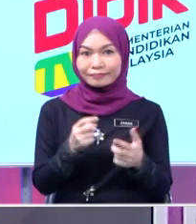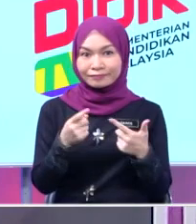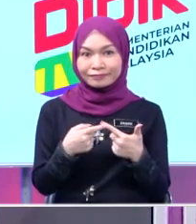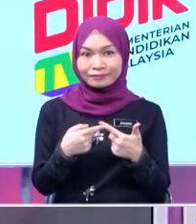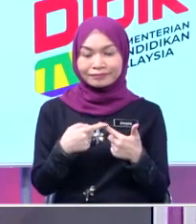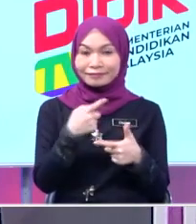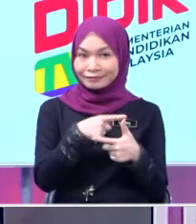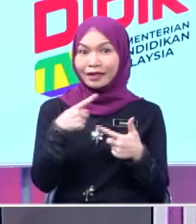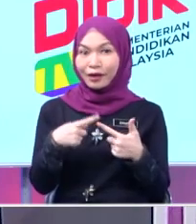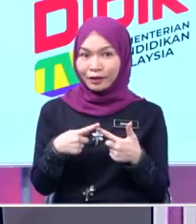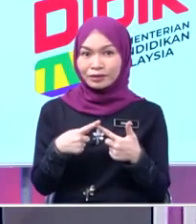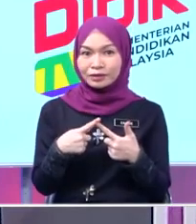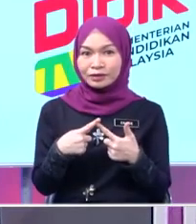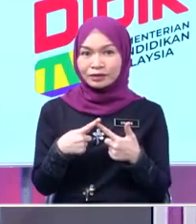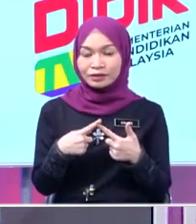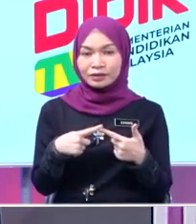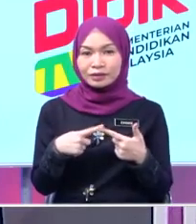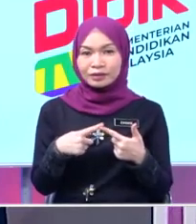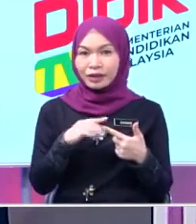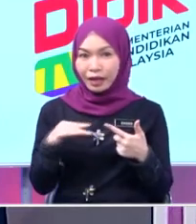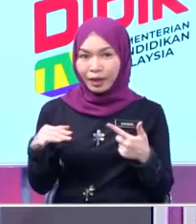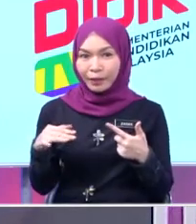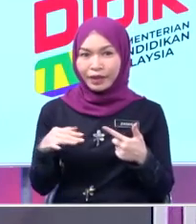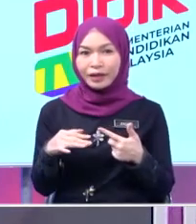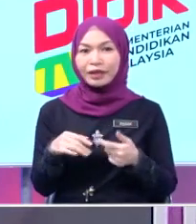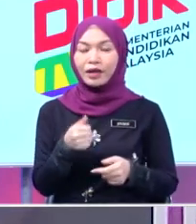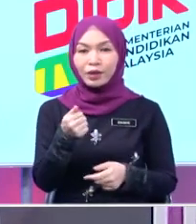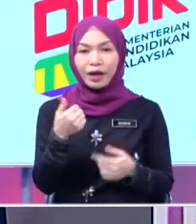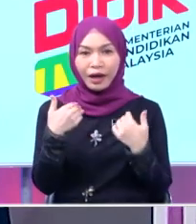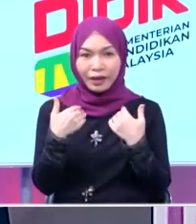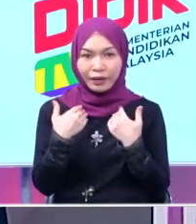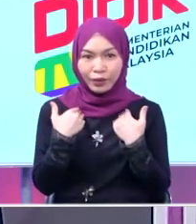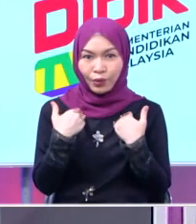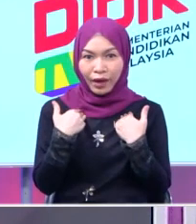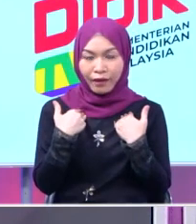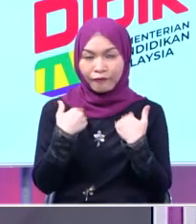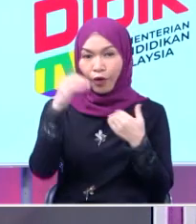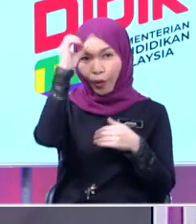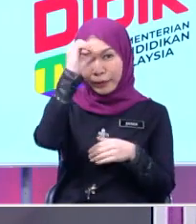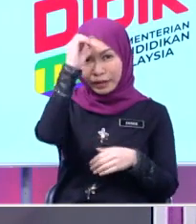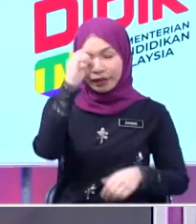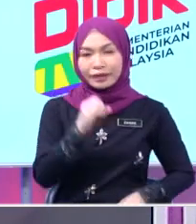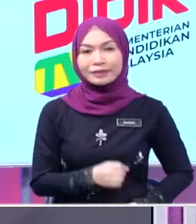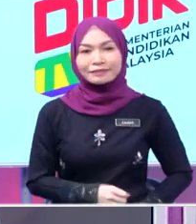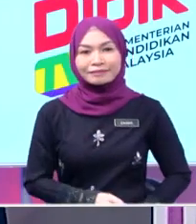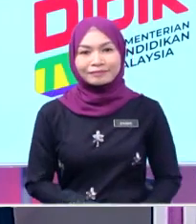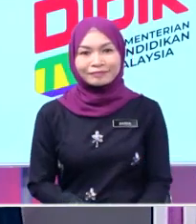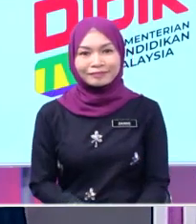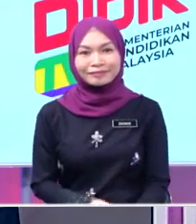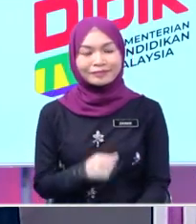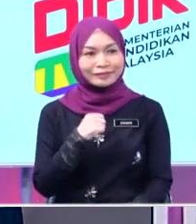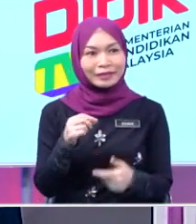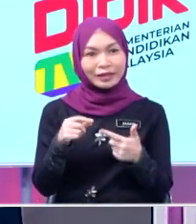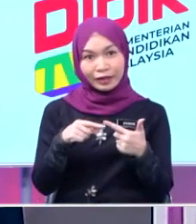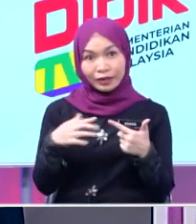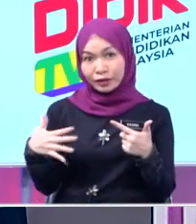A, for example, I think that this is wrong, da da da da. And for B, I think that banning them in shops, da da da da da. They